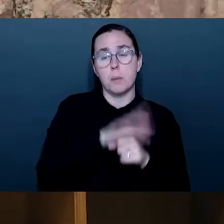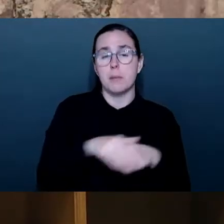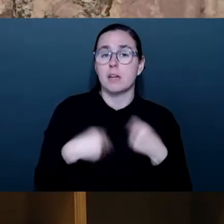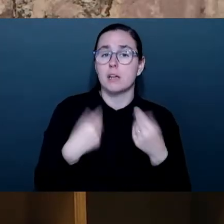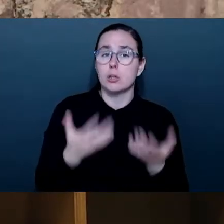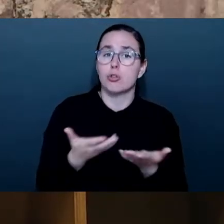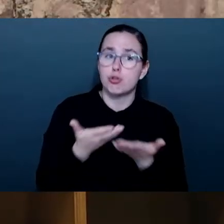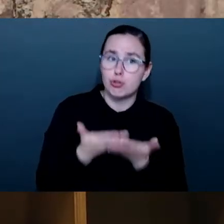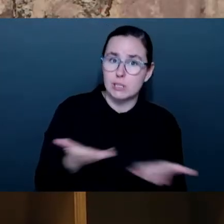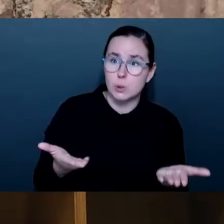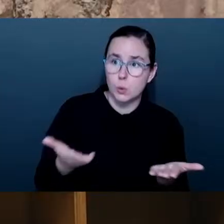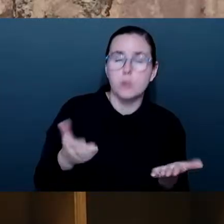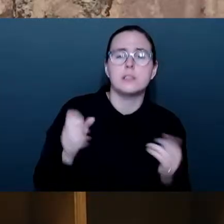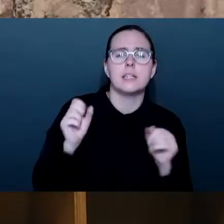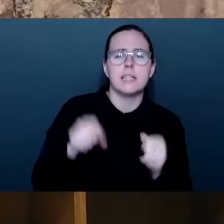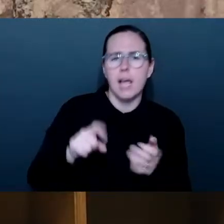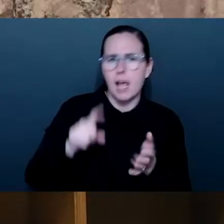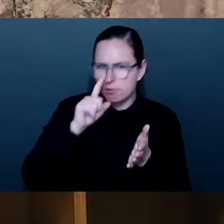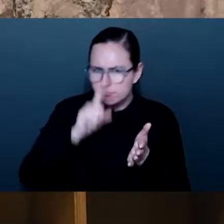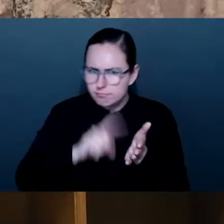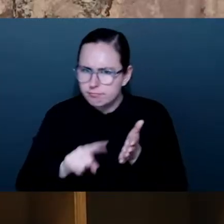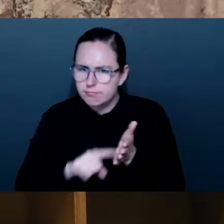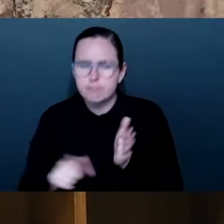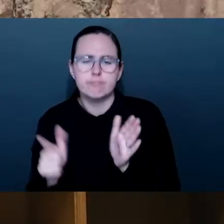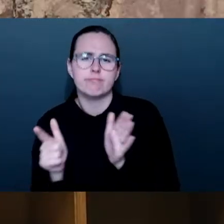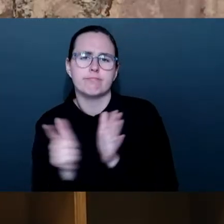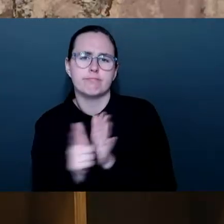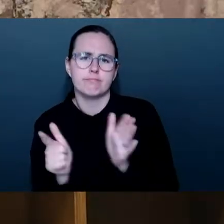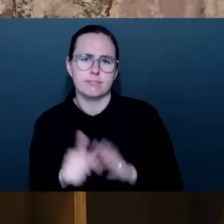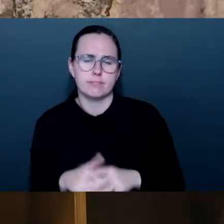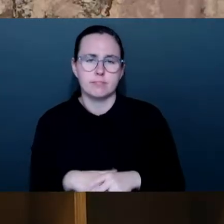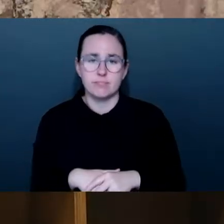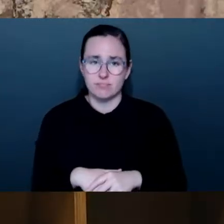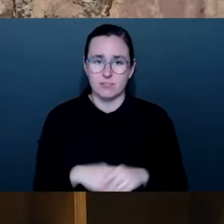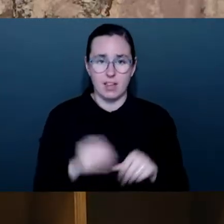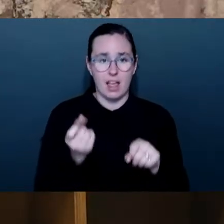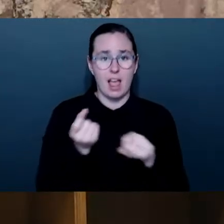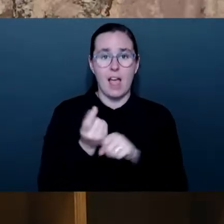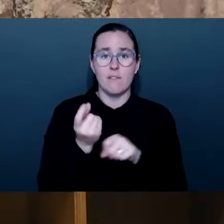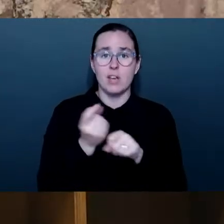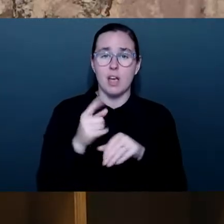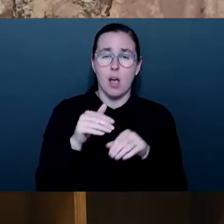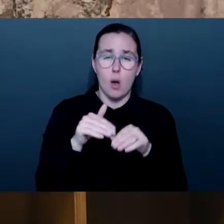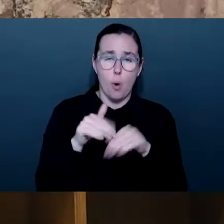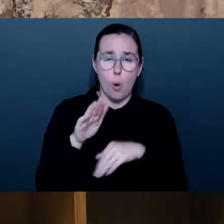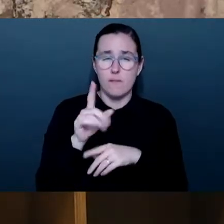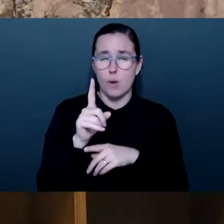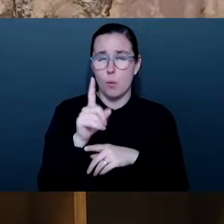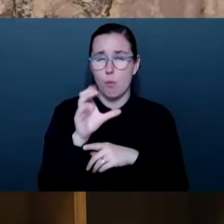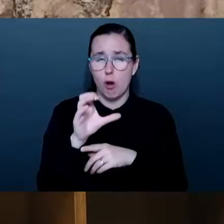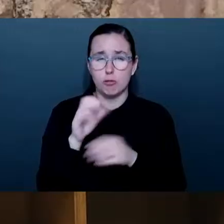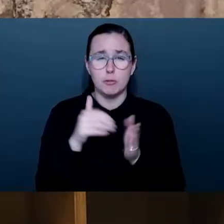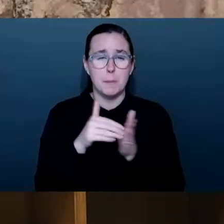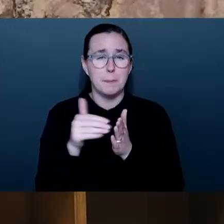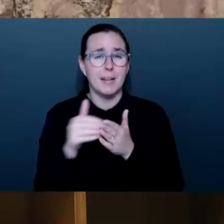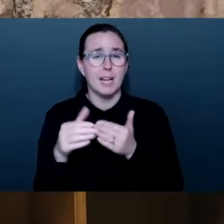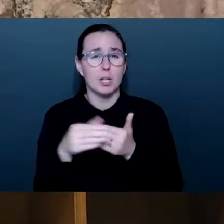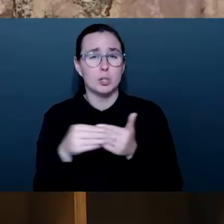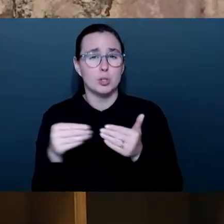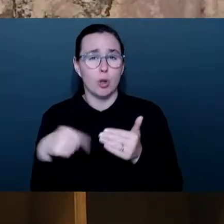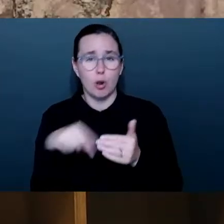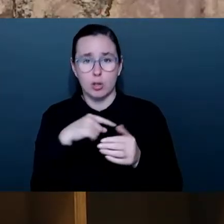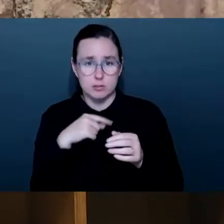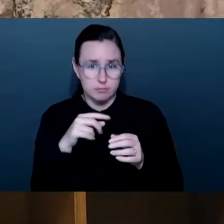million each year in targeted enforcement of gang activities, including gun and drug